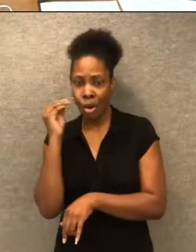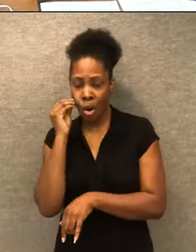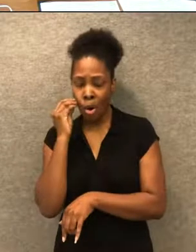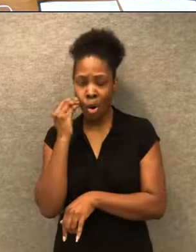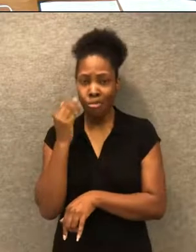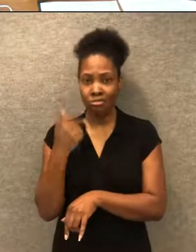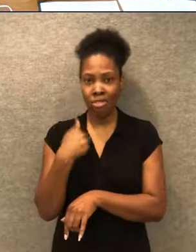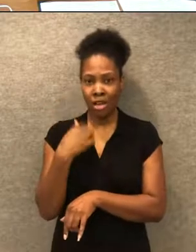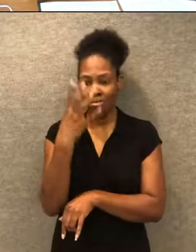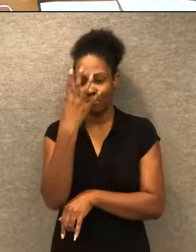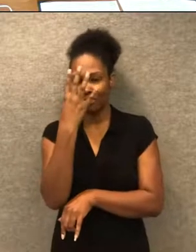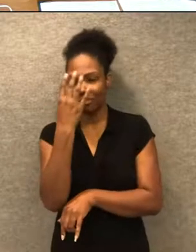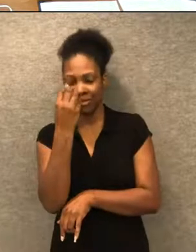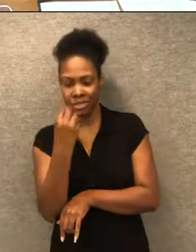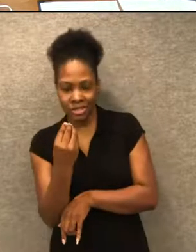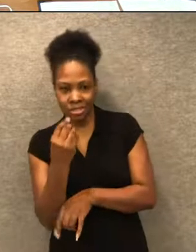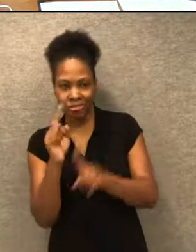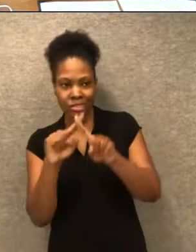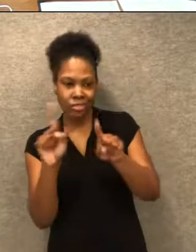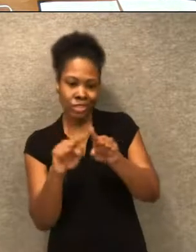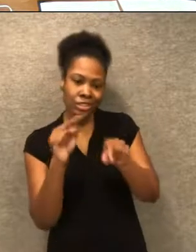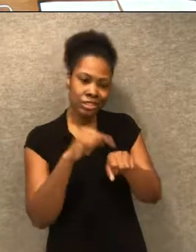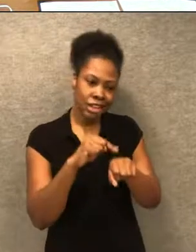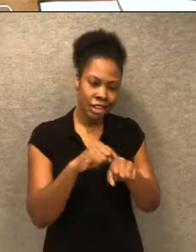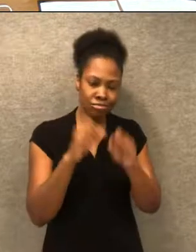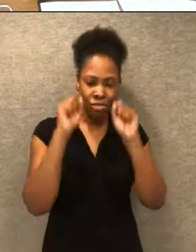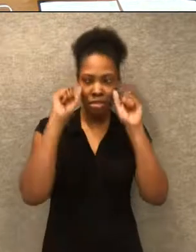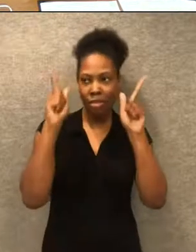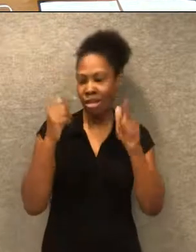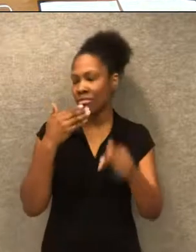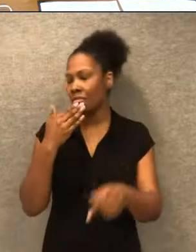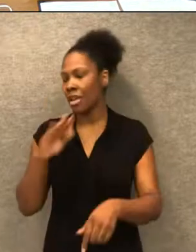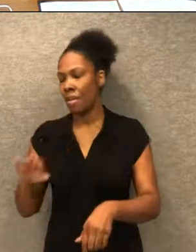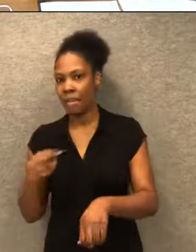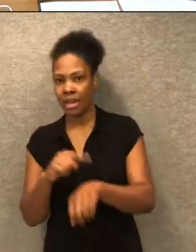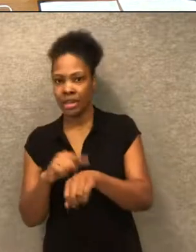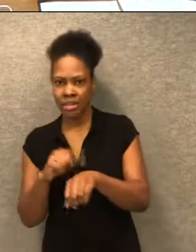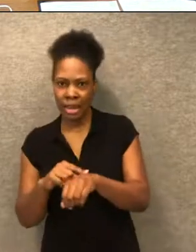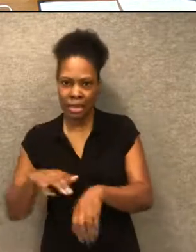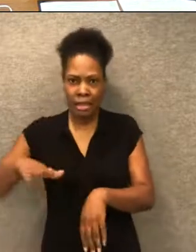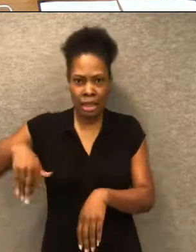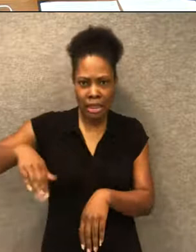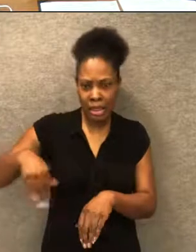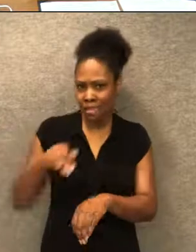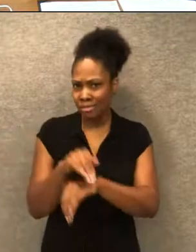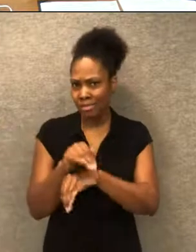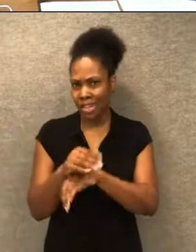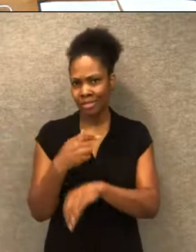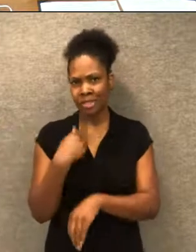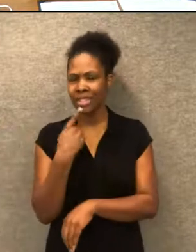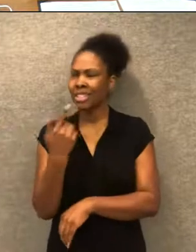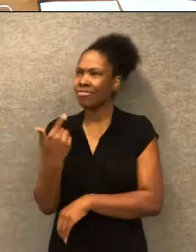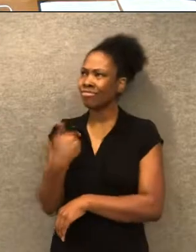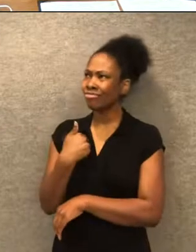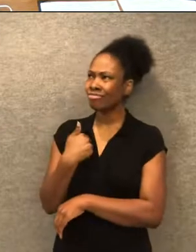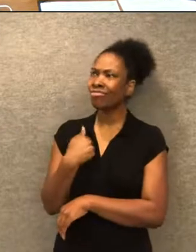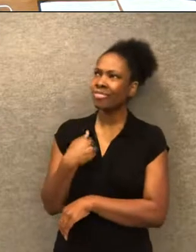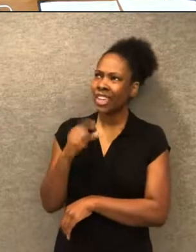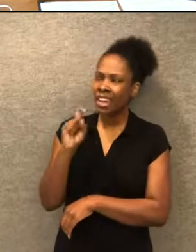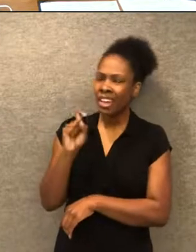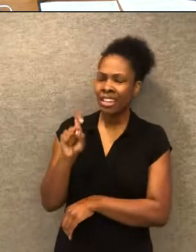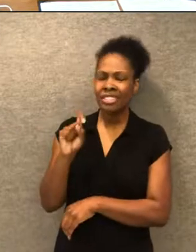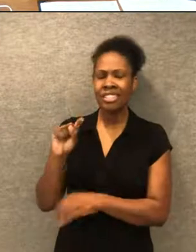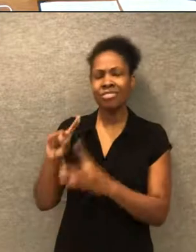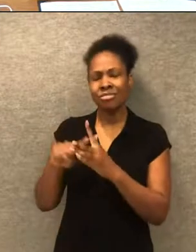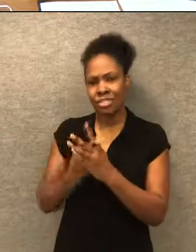was waking at inconsistent times. And I've actually recently said to myself, you know what, I need to get back onto a schedule that works for